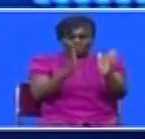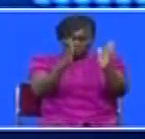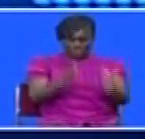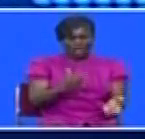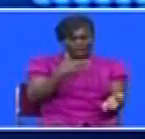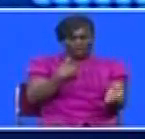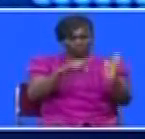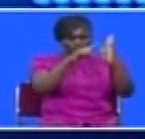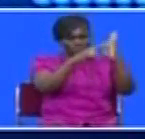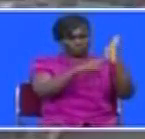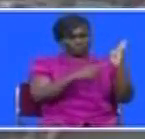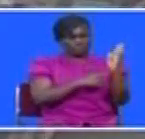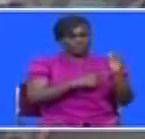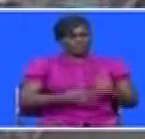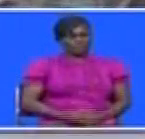Bira has more.